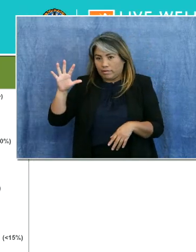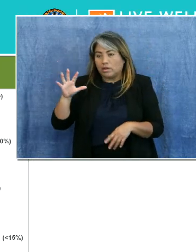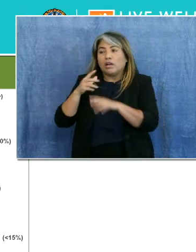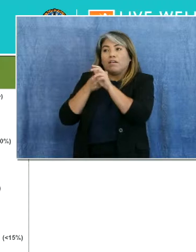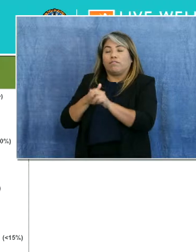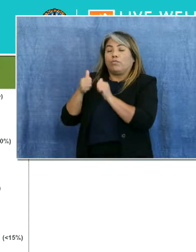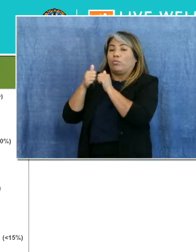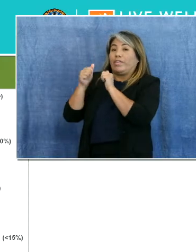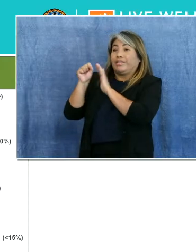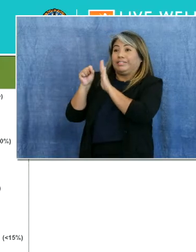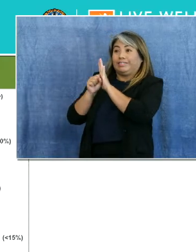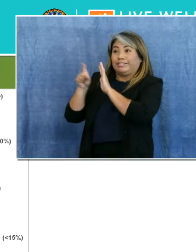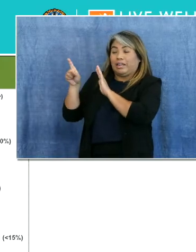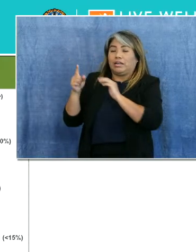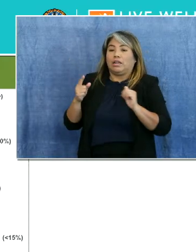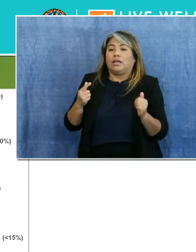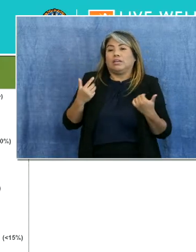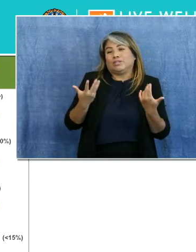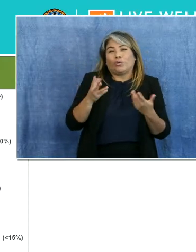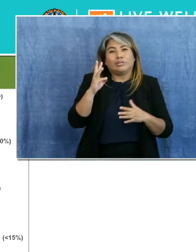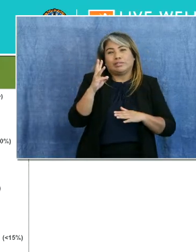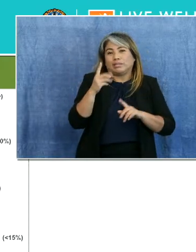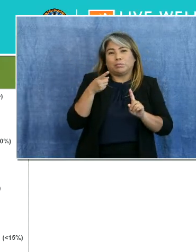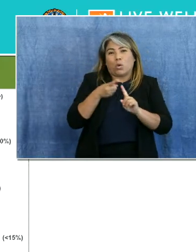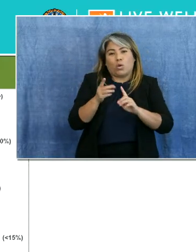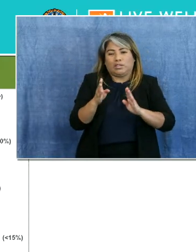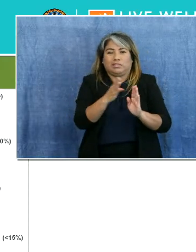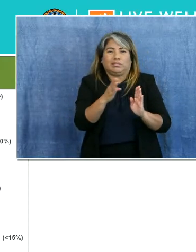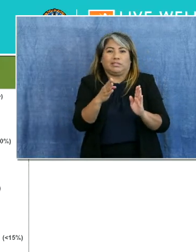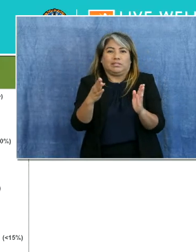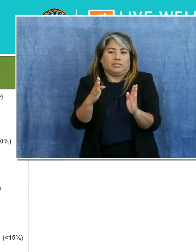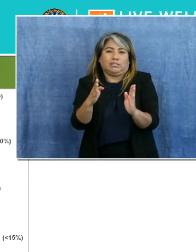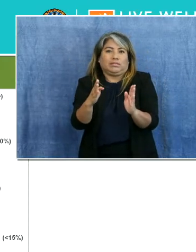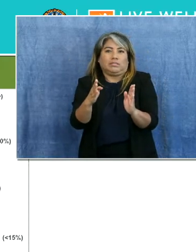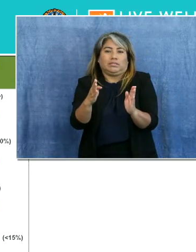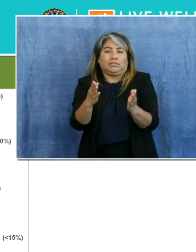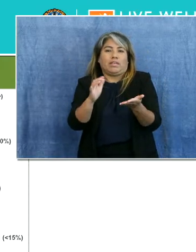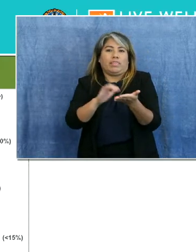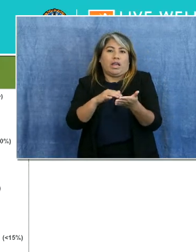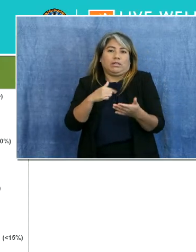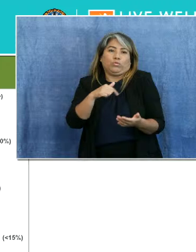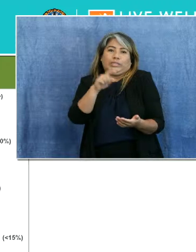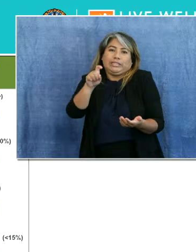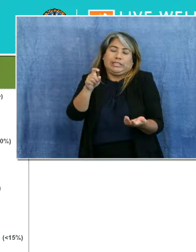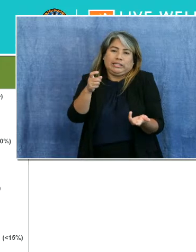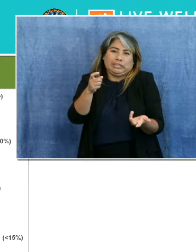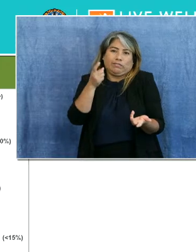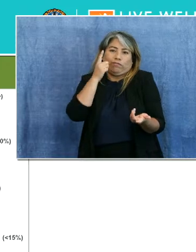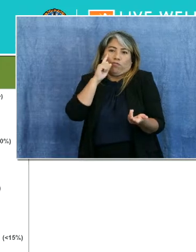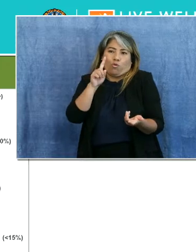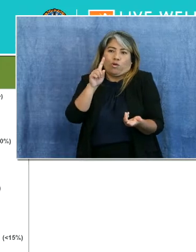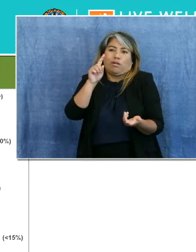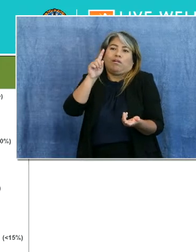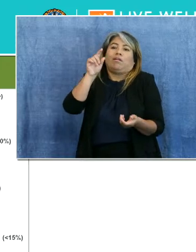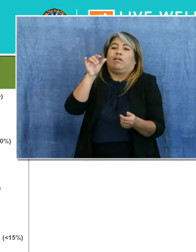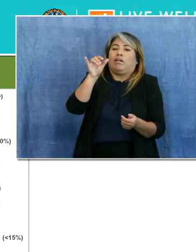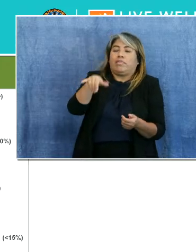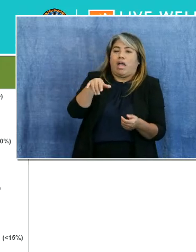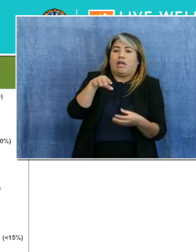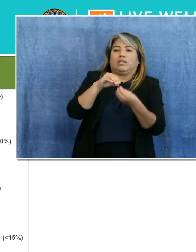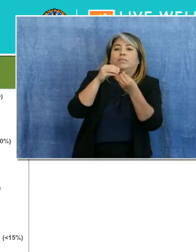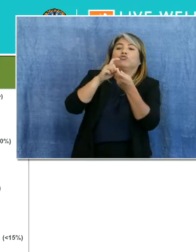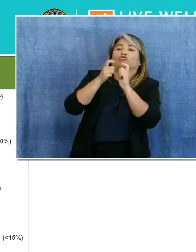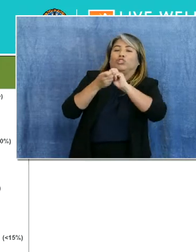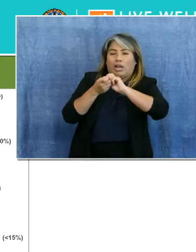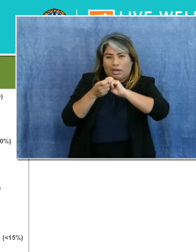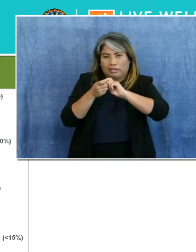state, we are 6 points is needed for that to change